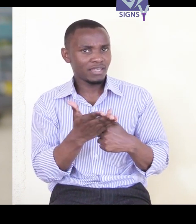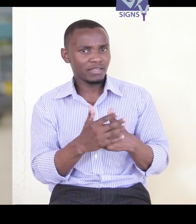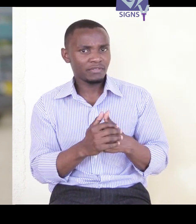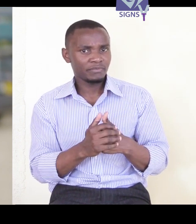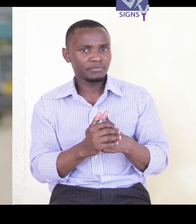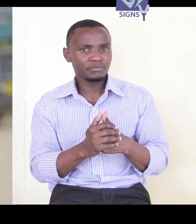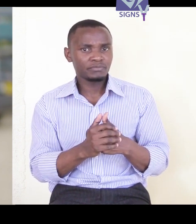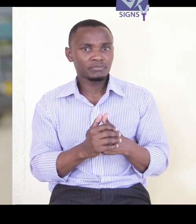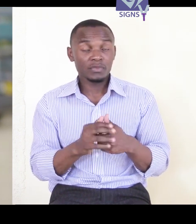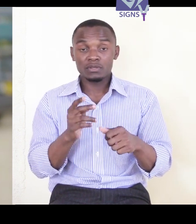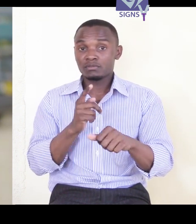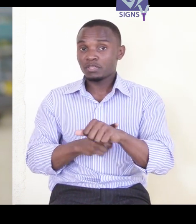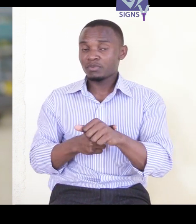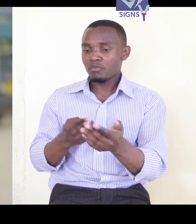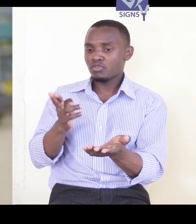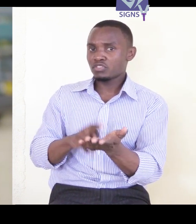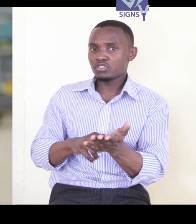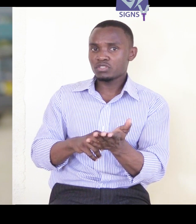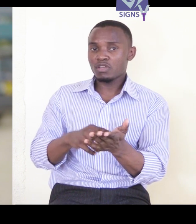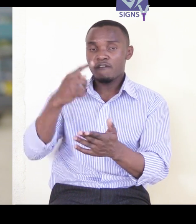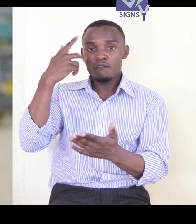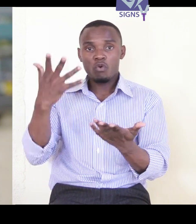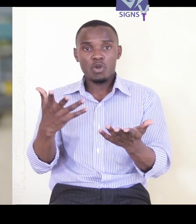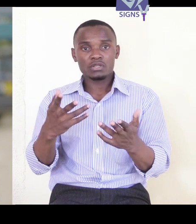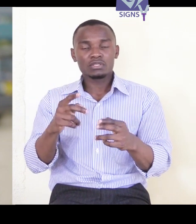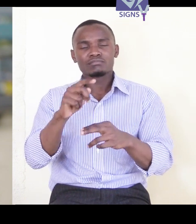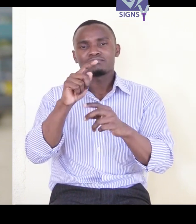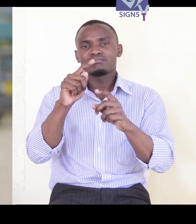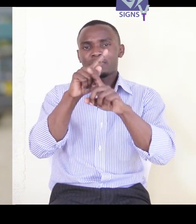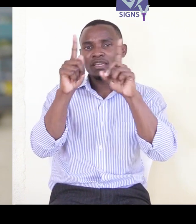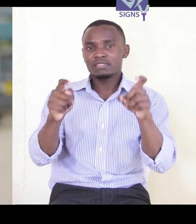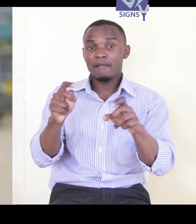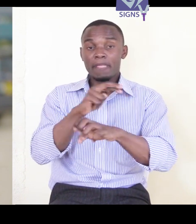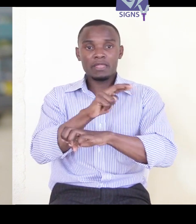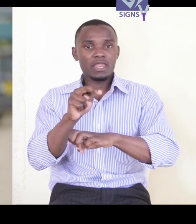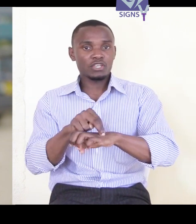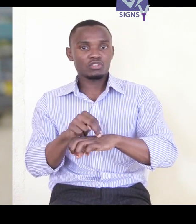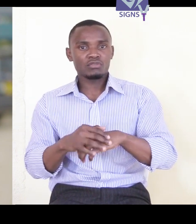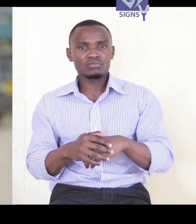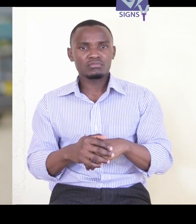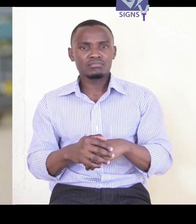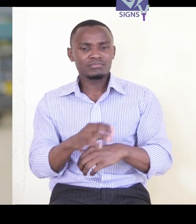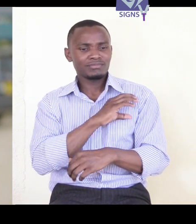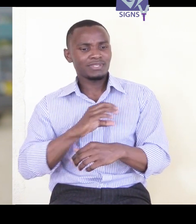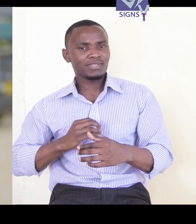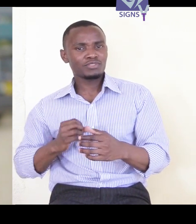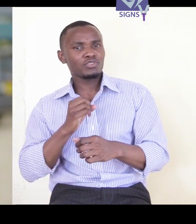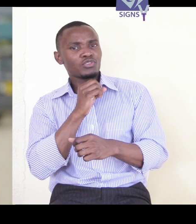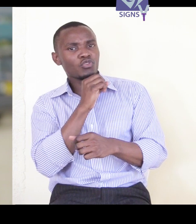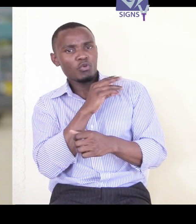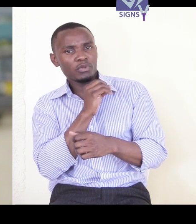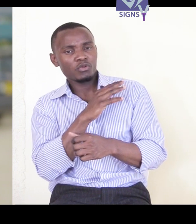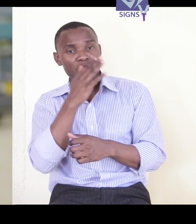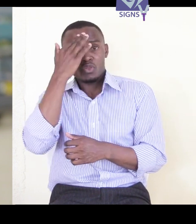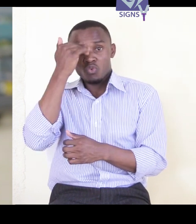challenge because when I registered for the national exam, National Examinations Council raised a complaint